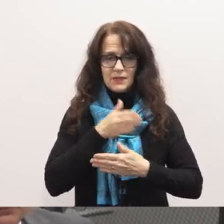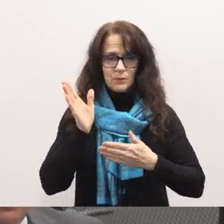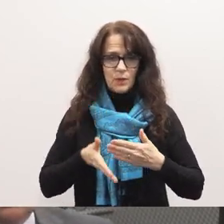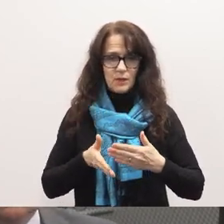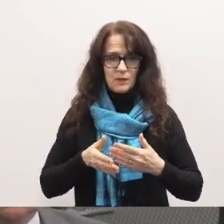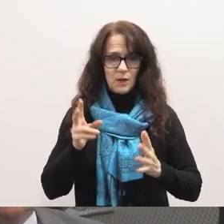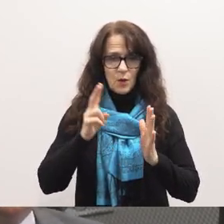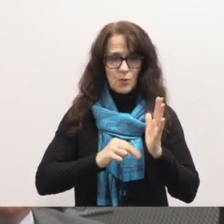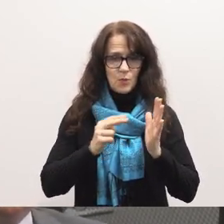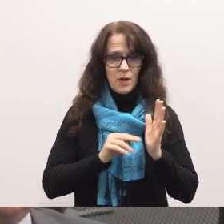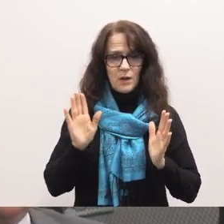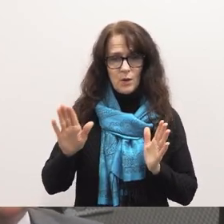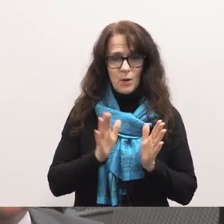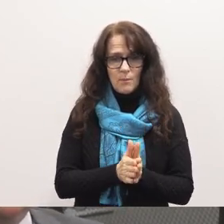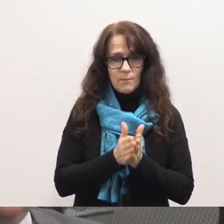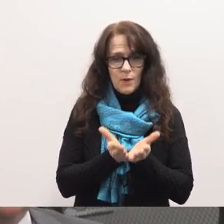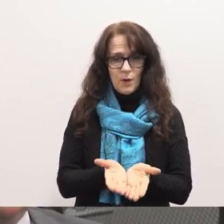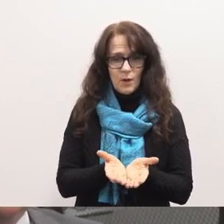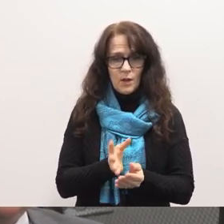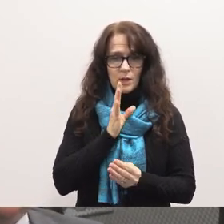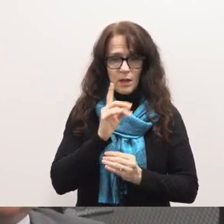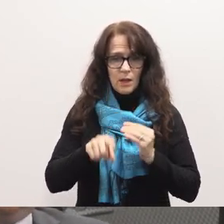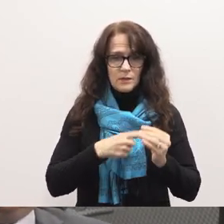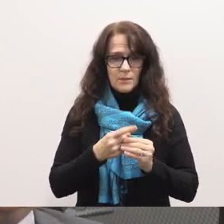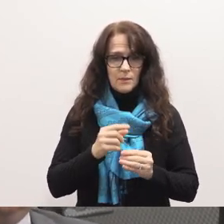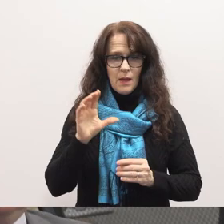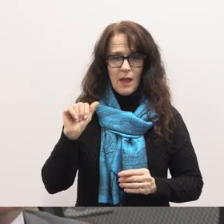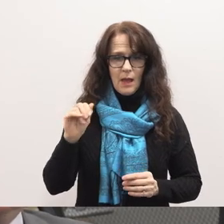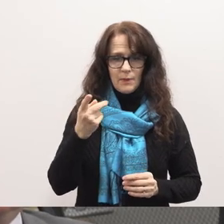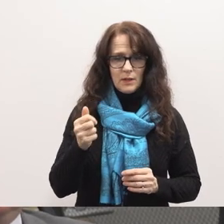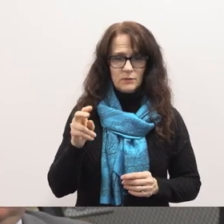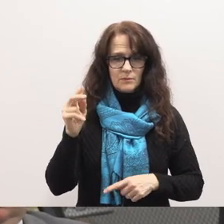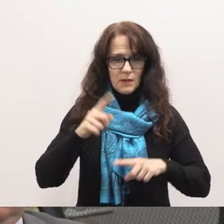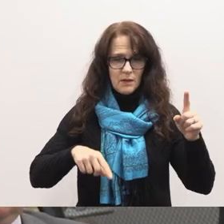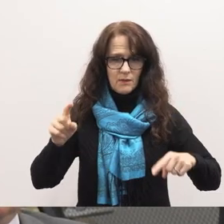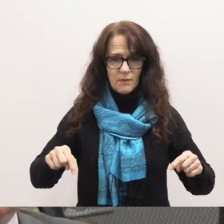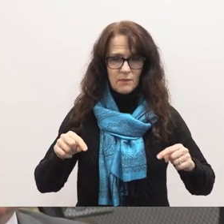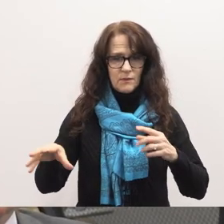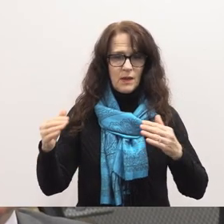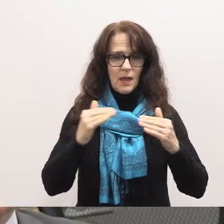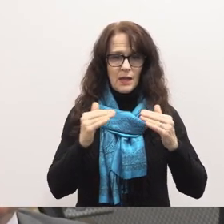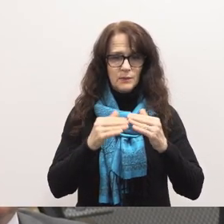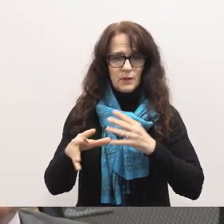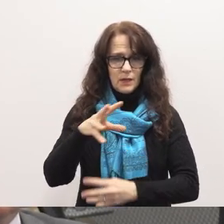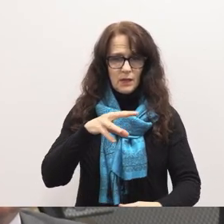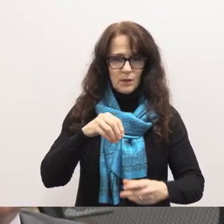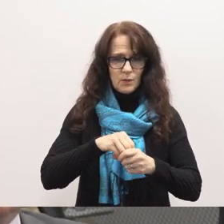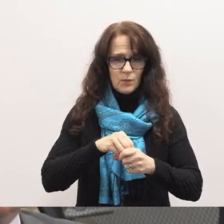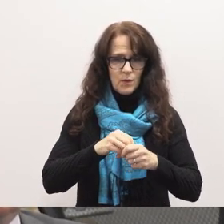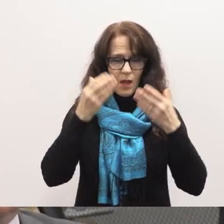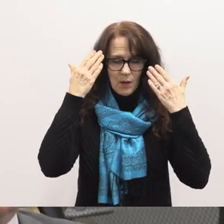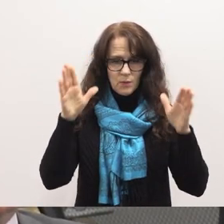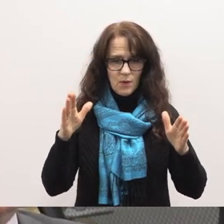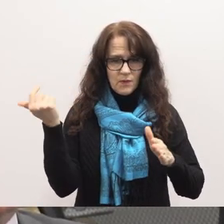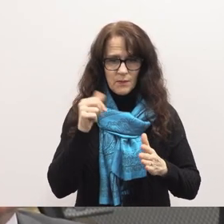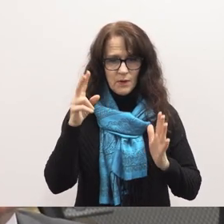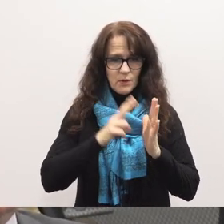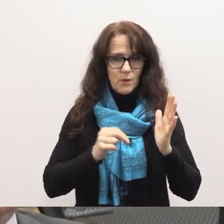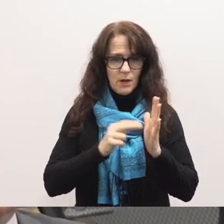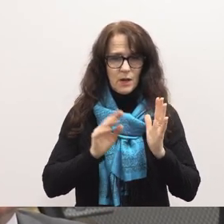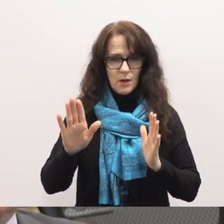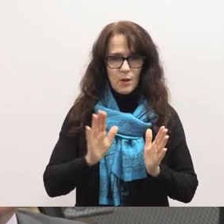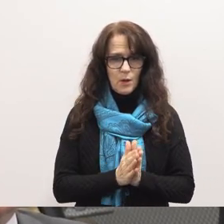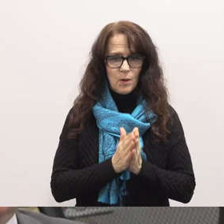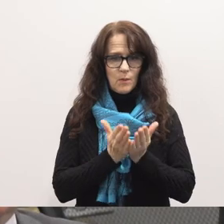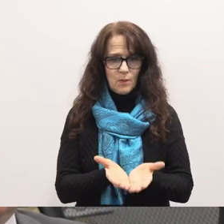anyone's read her book, it talks about the abolition of diversity, equity, and inclusion. And I don't know if anyone here has read her book, but